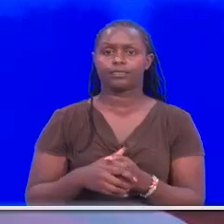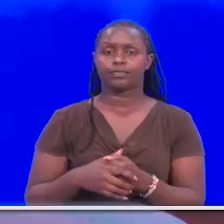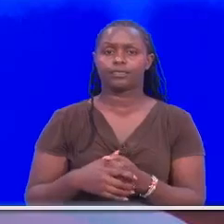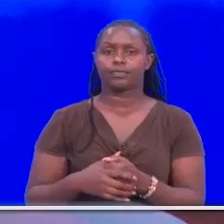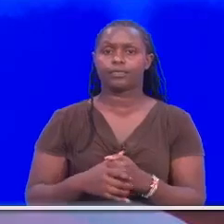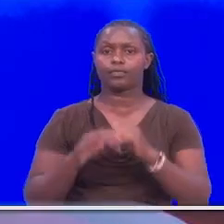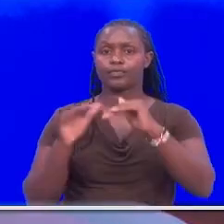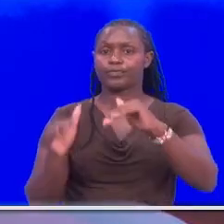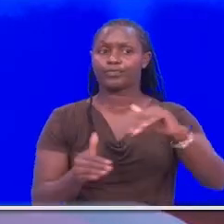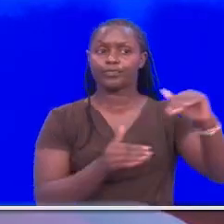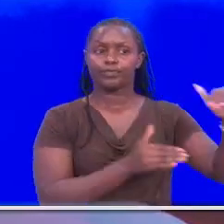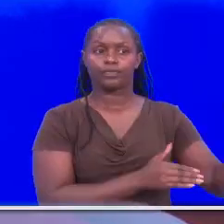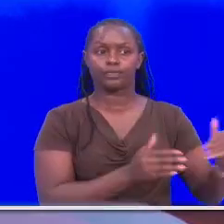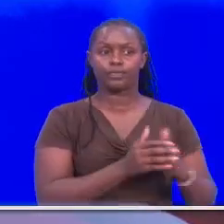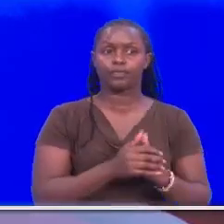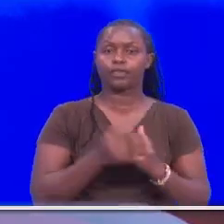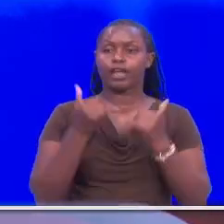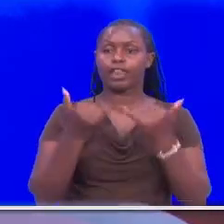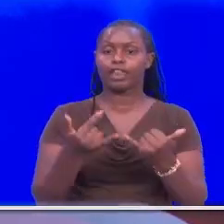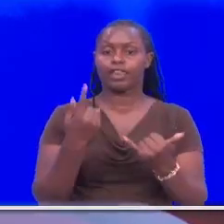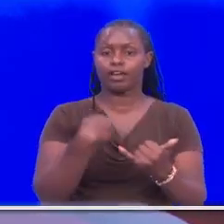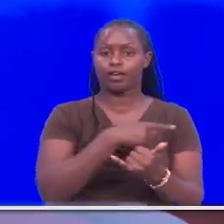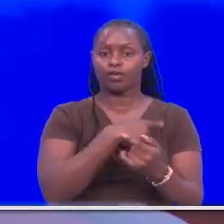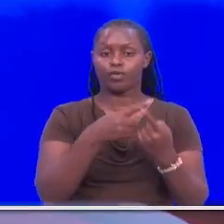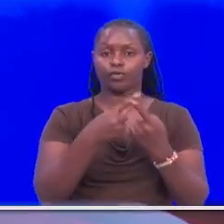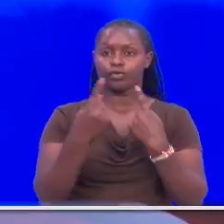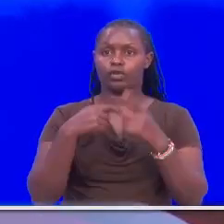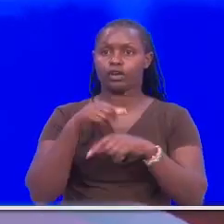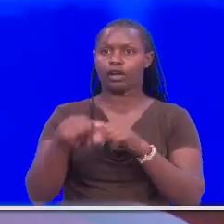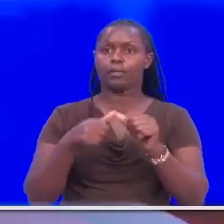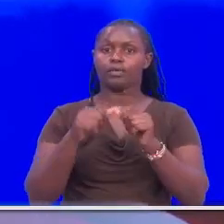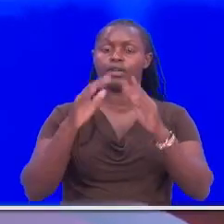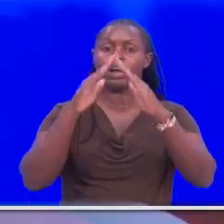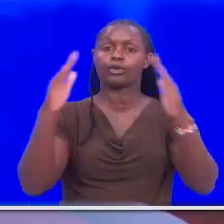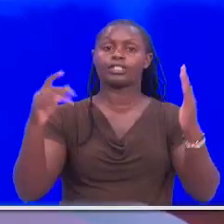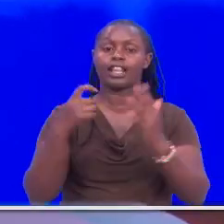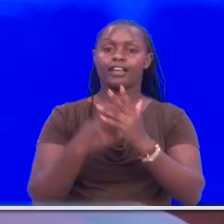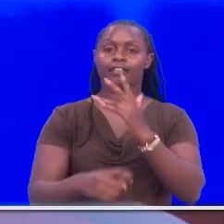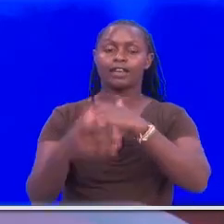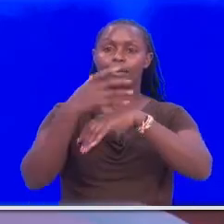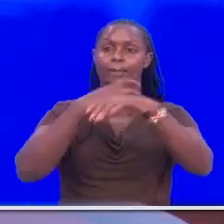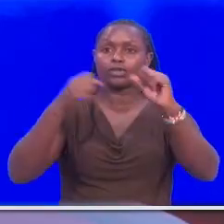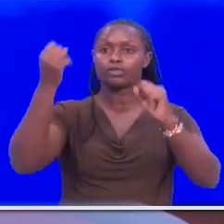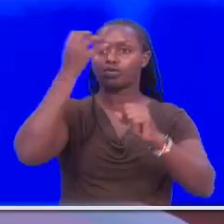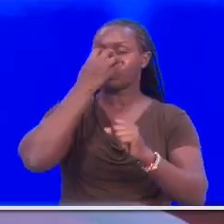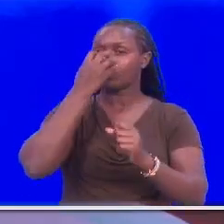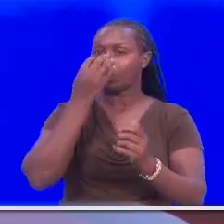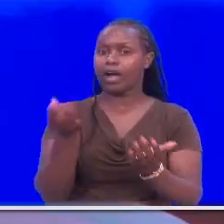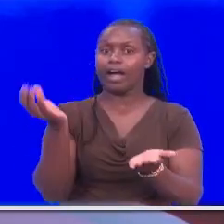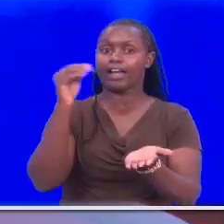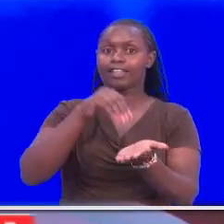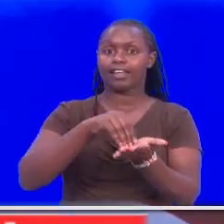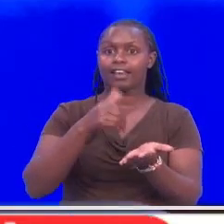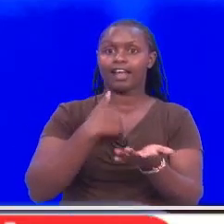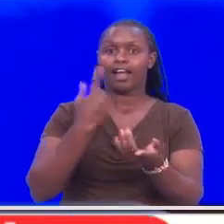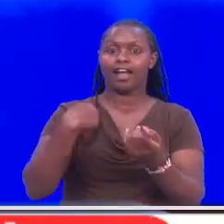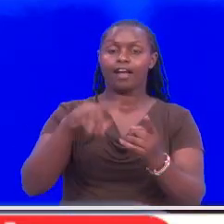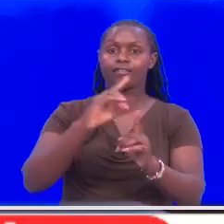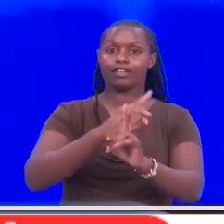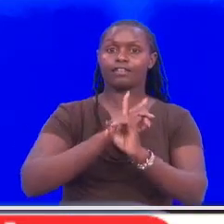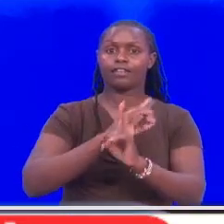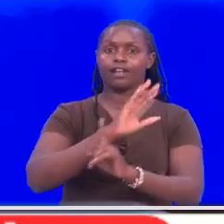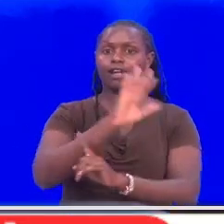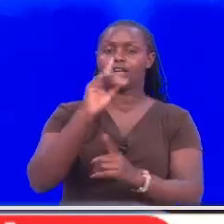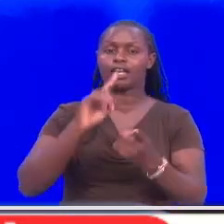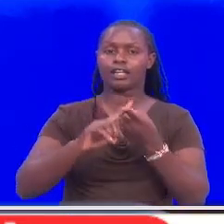Away from that, we get to some bit of course, the housing levy, and President William Ruto has once again strongly defended his controversial